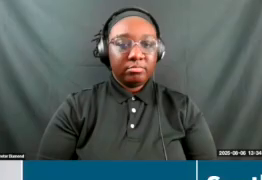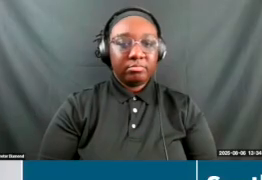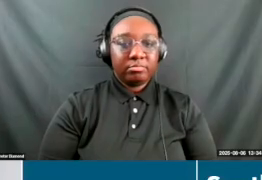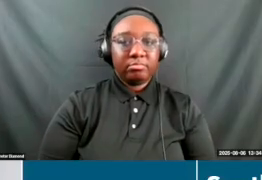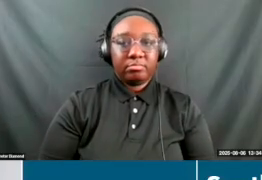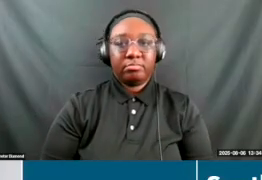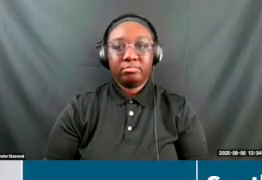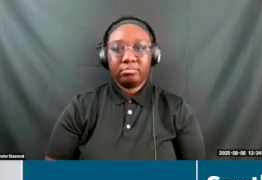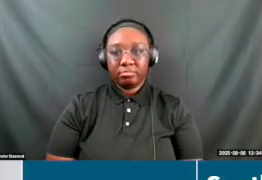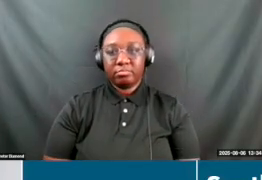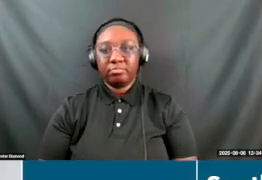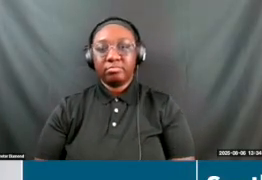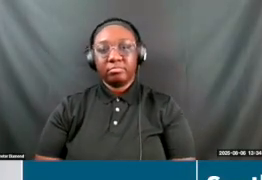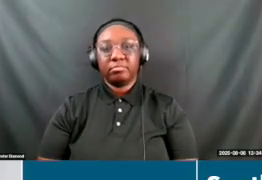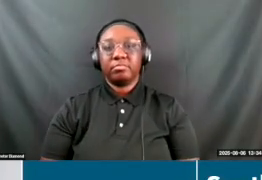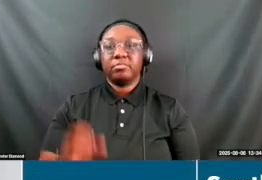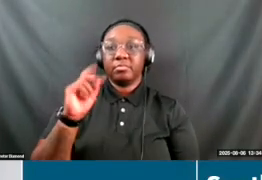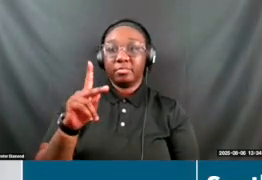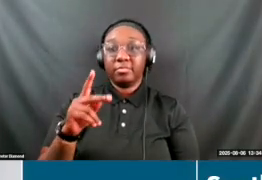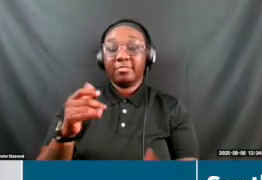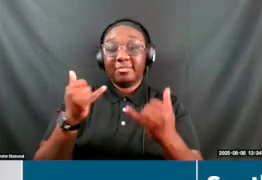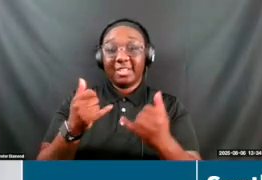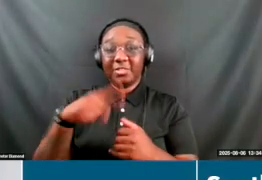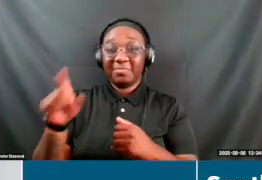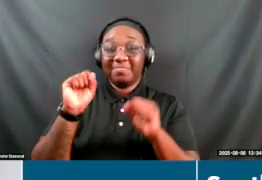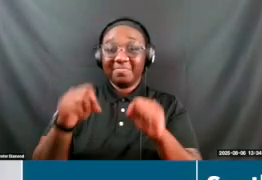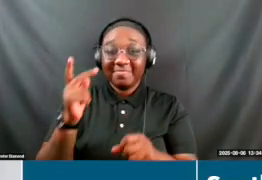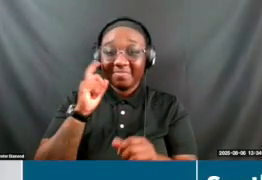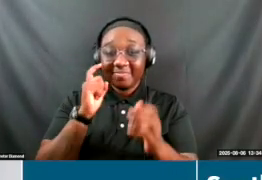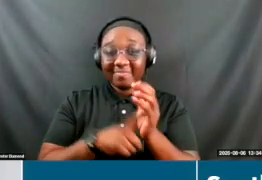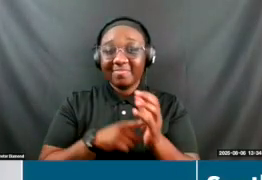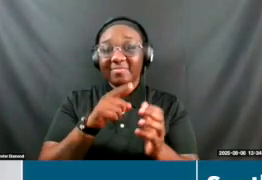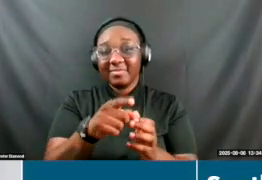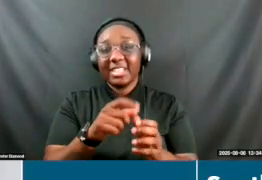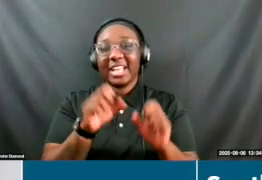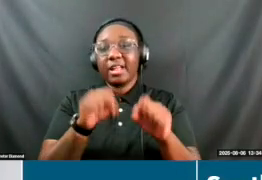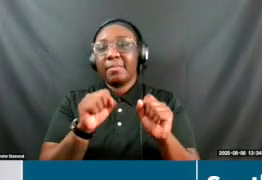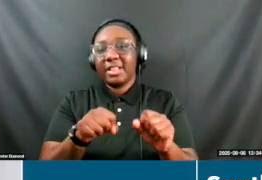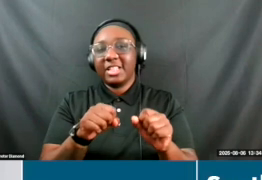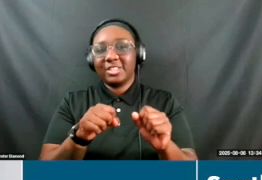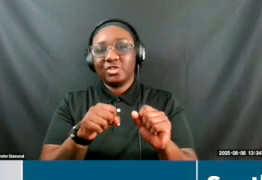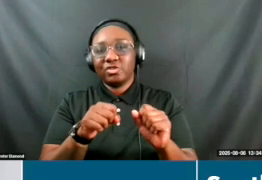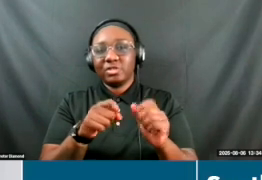Okay. So as you can see, eligibility criteria ranges widely in current